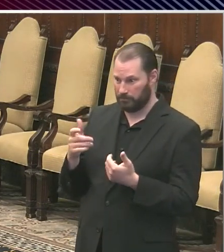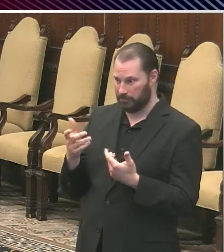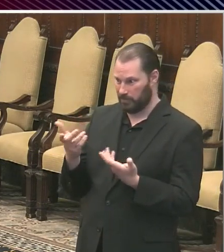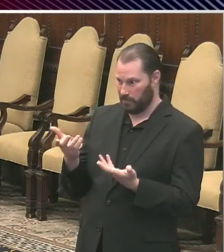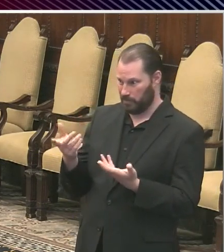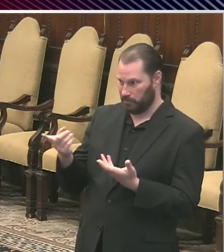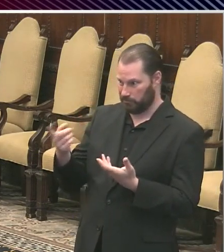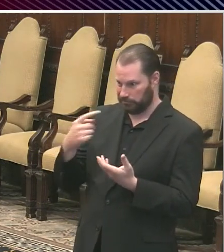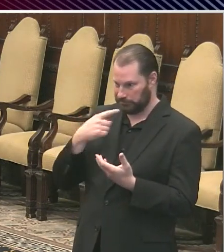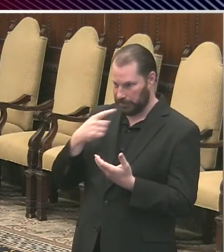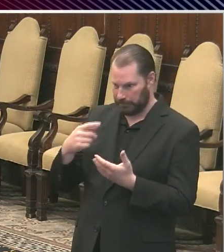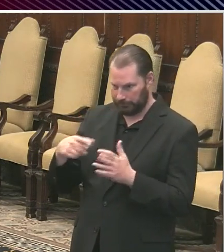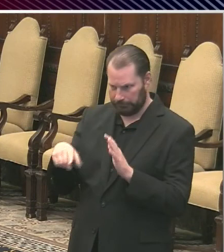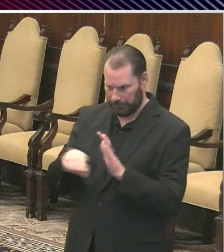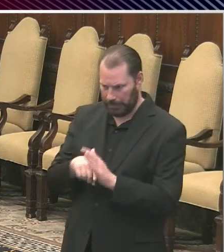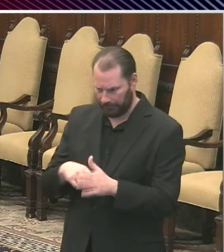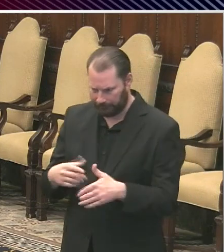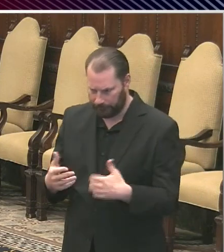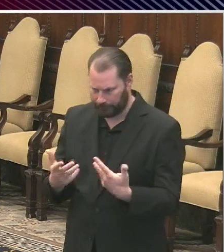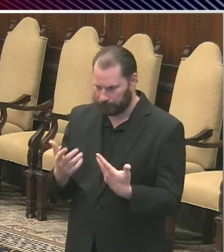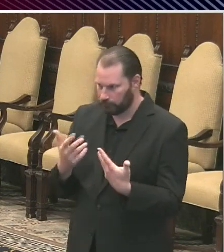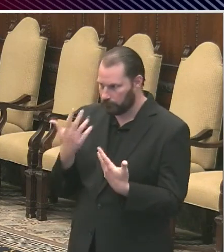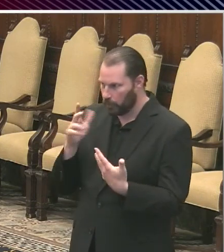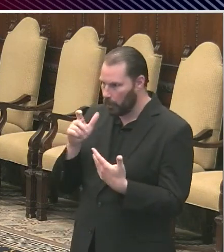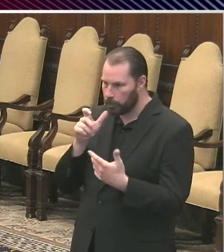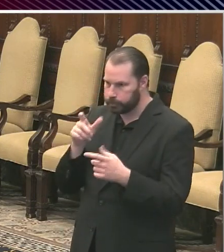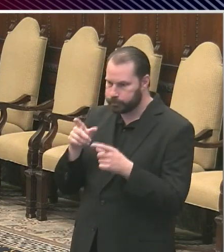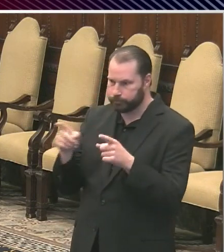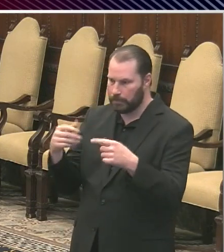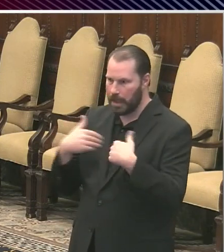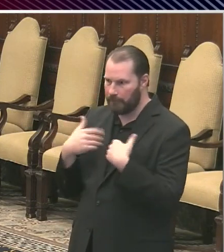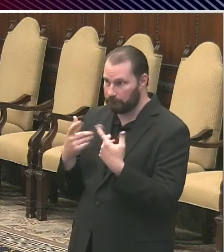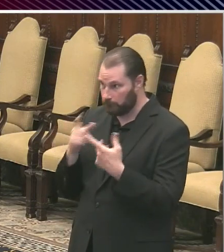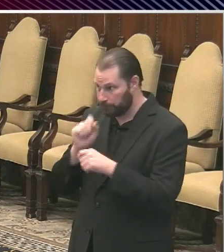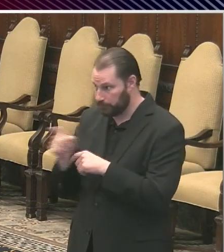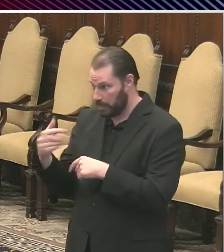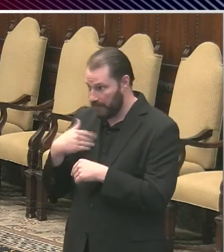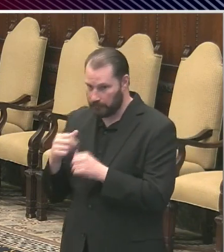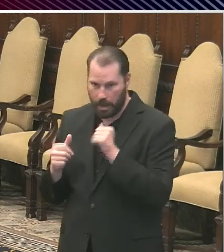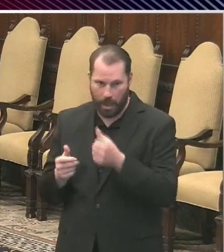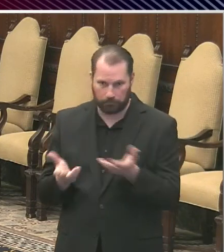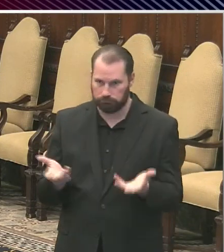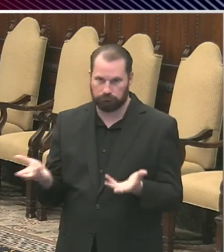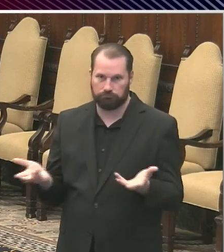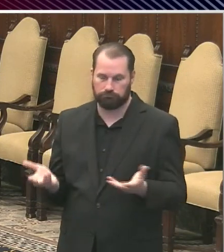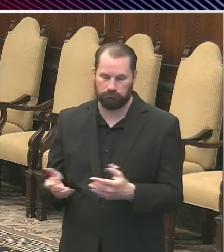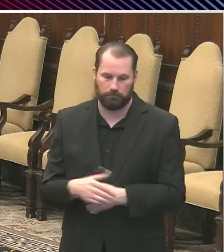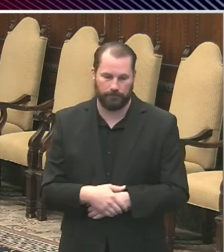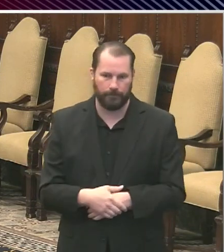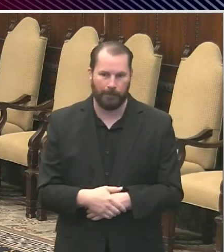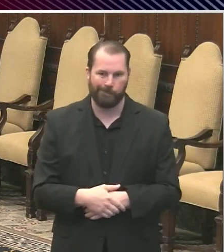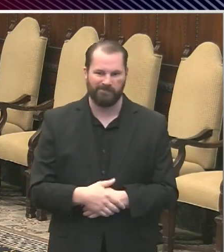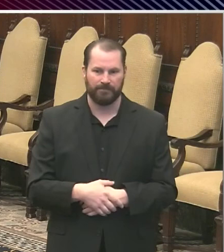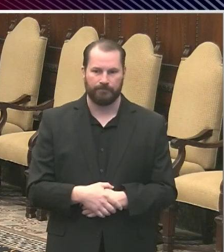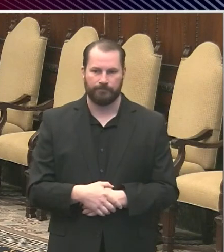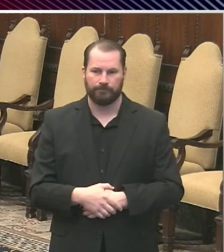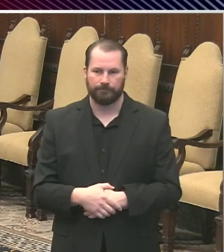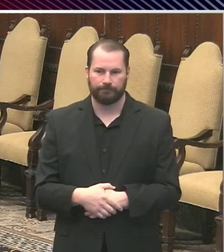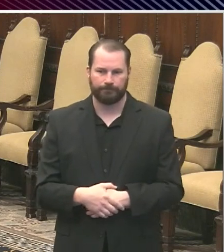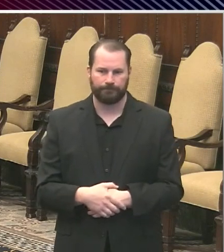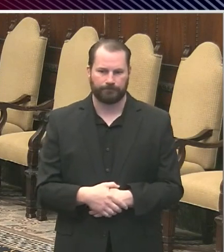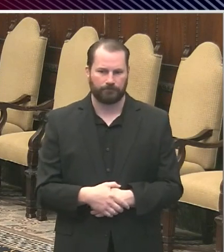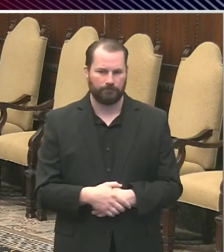for first responders who have symptoms and get tested, are they specifically getting tested